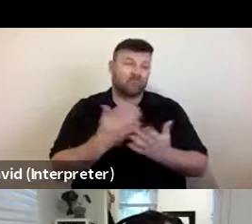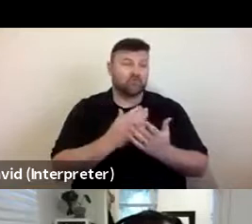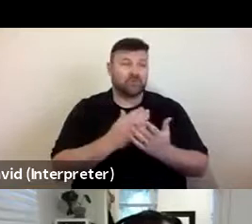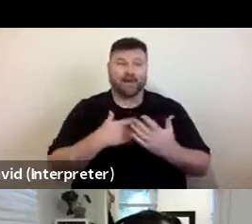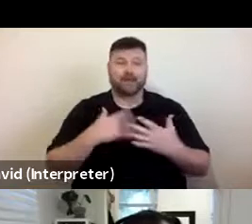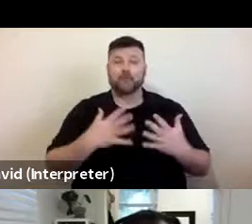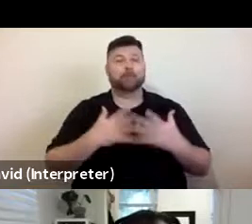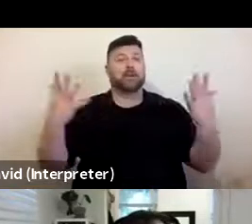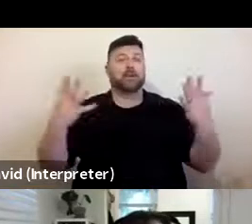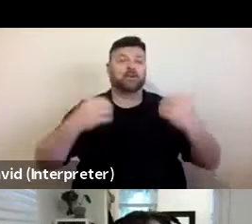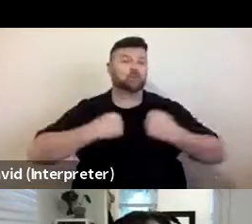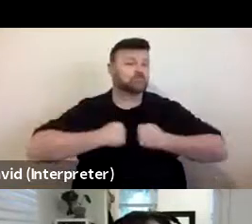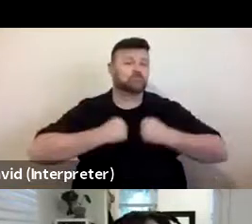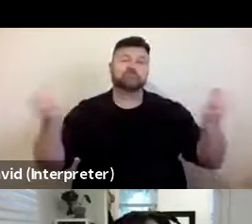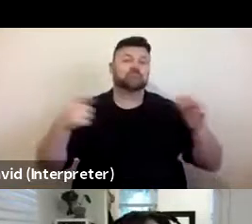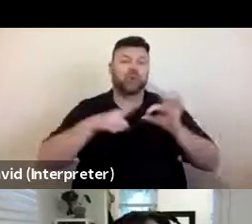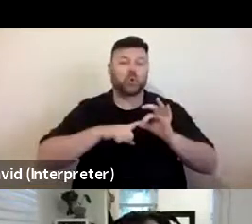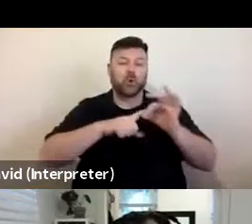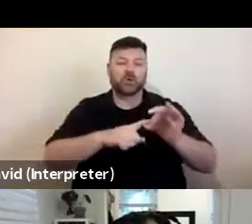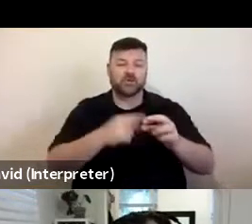open question to everyone.